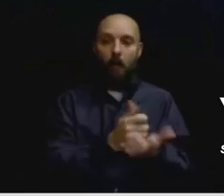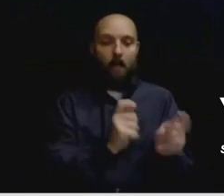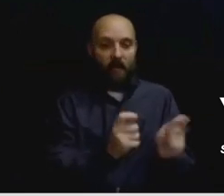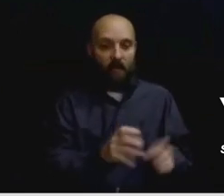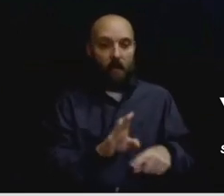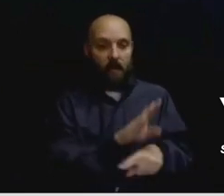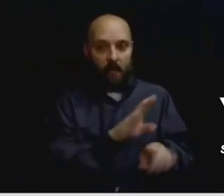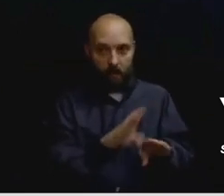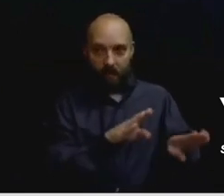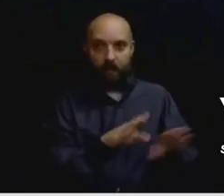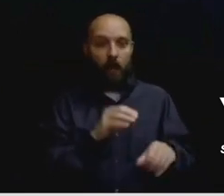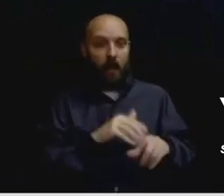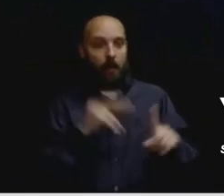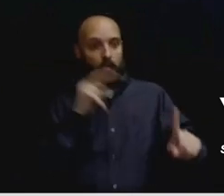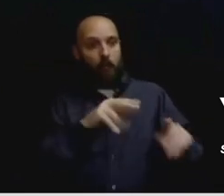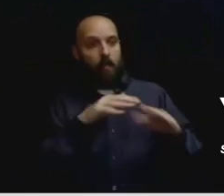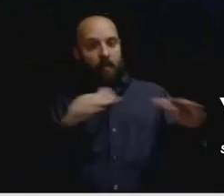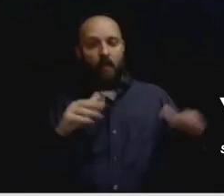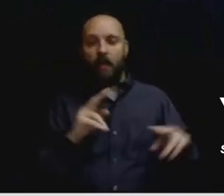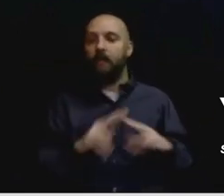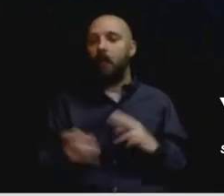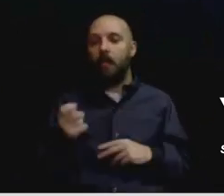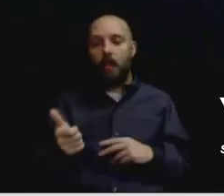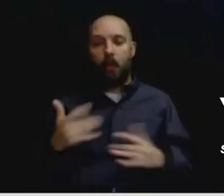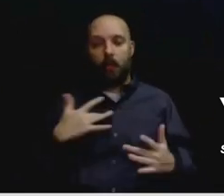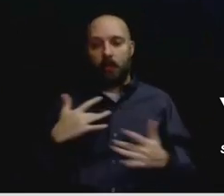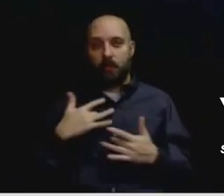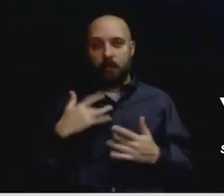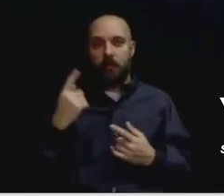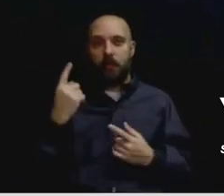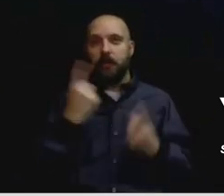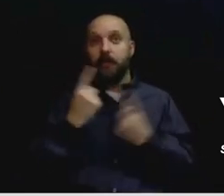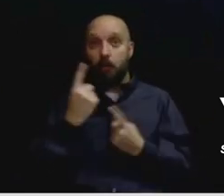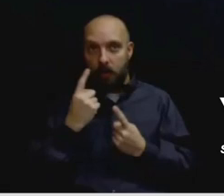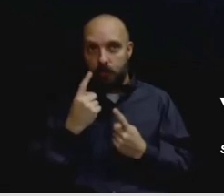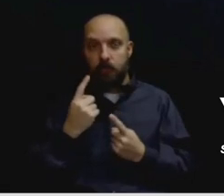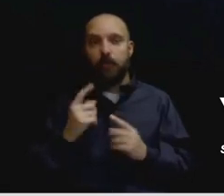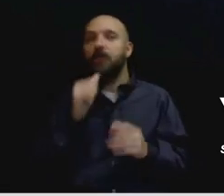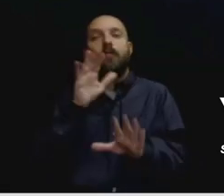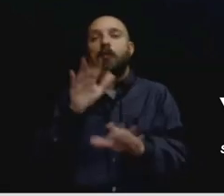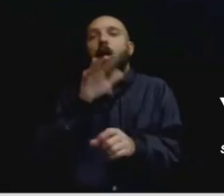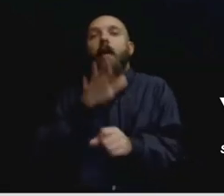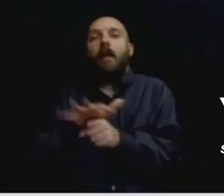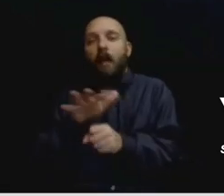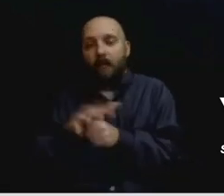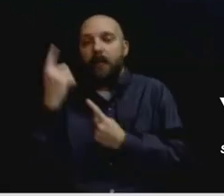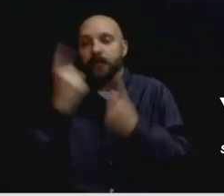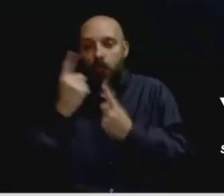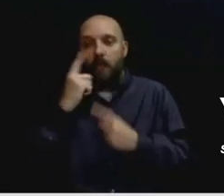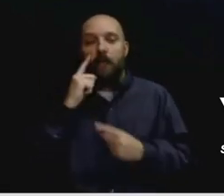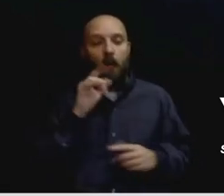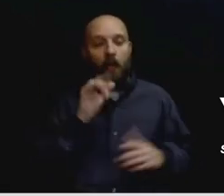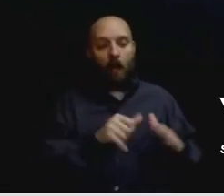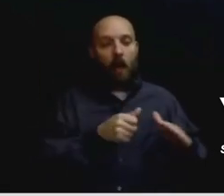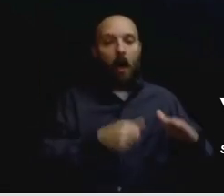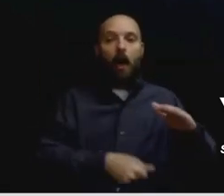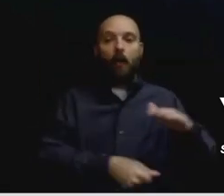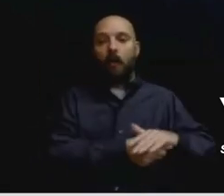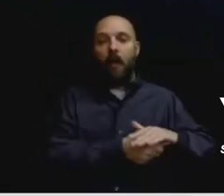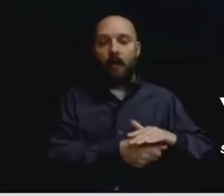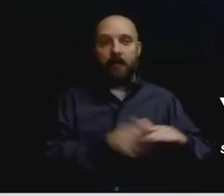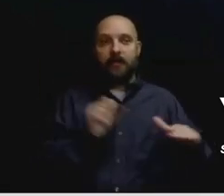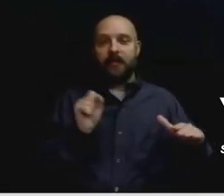observable level. And there's very little consideration, or at least there's not enough consideration for this underlying sensory